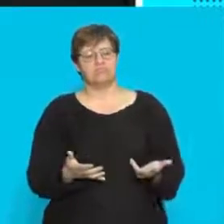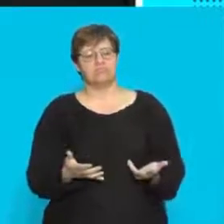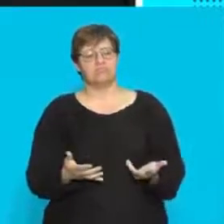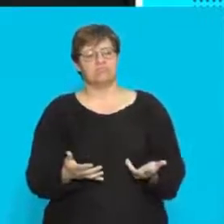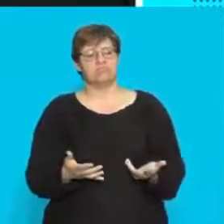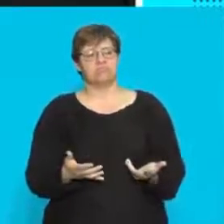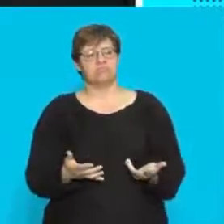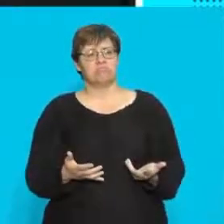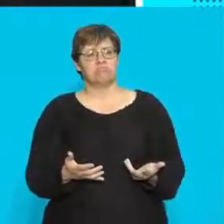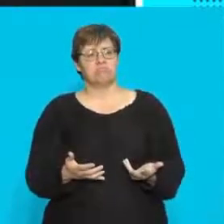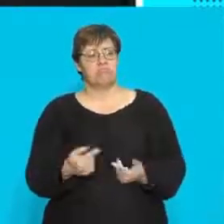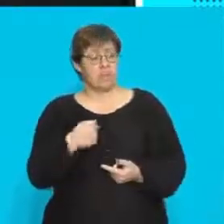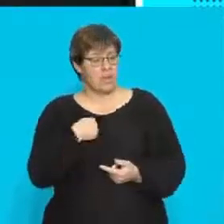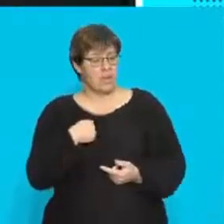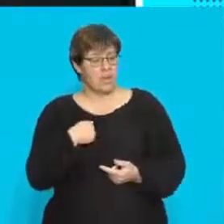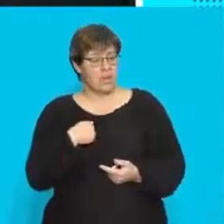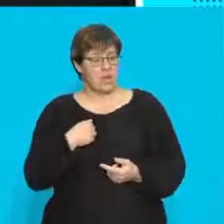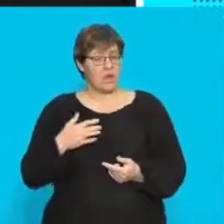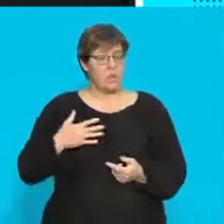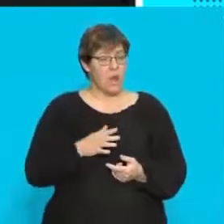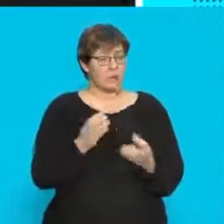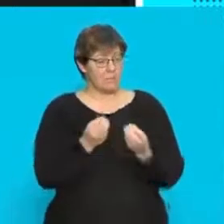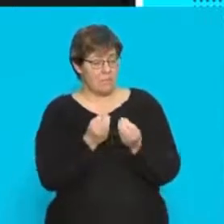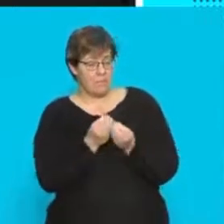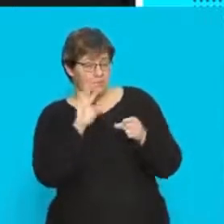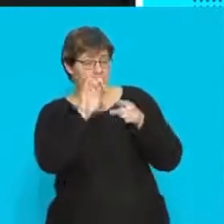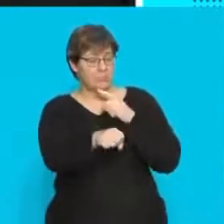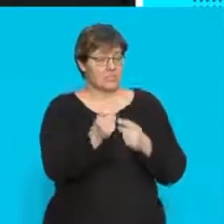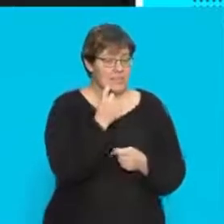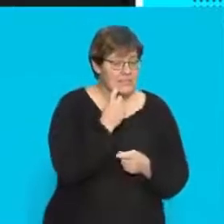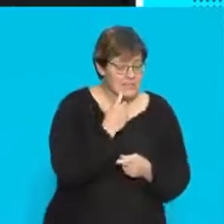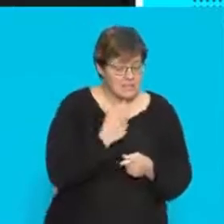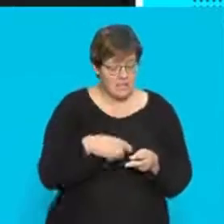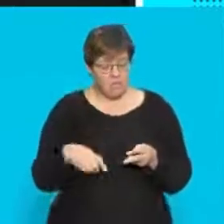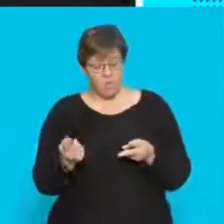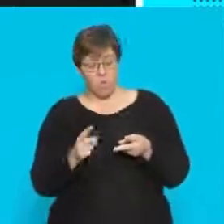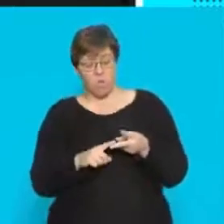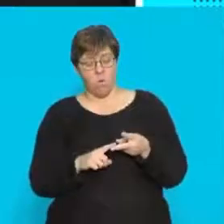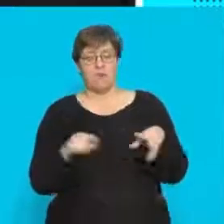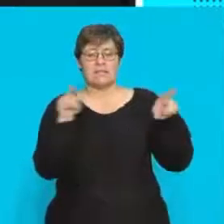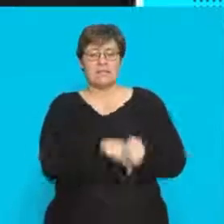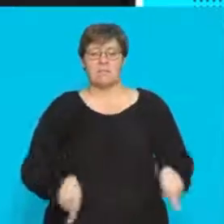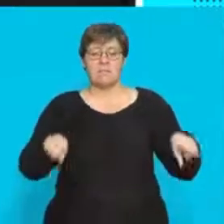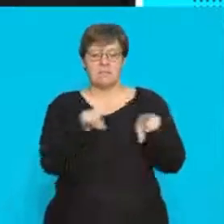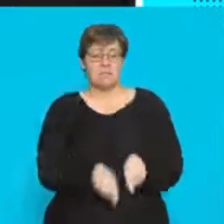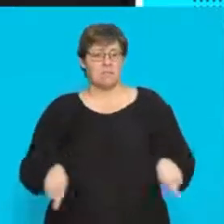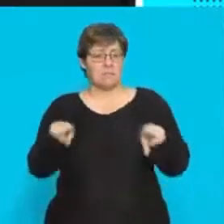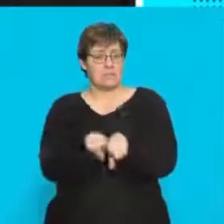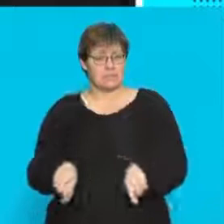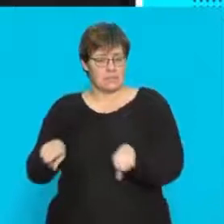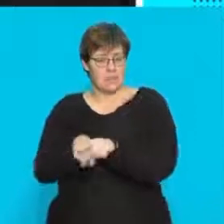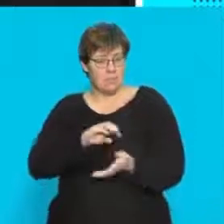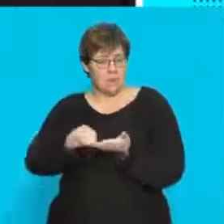very simply is, am I looking for something that's predictable? Do I want the same